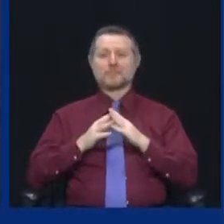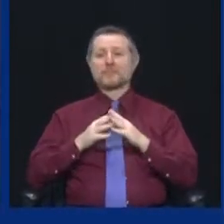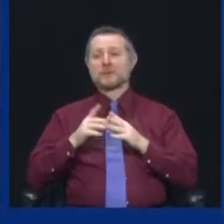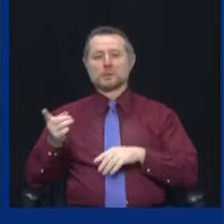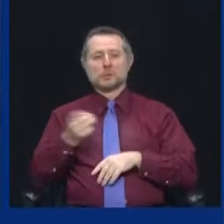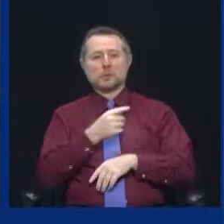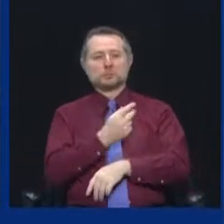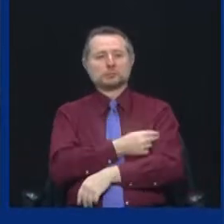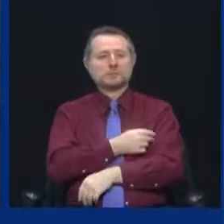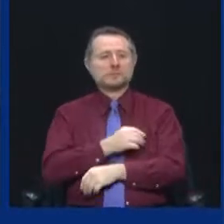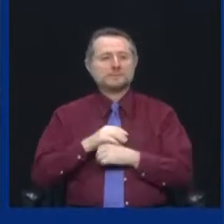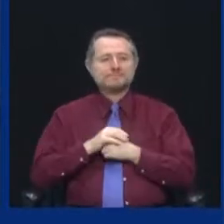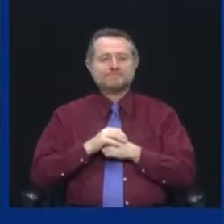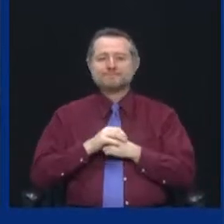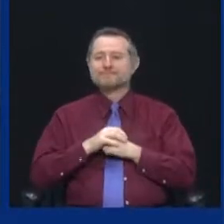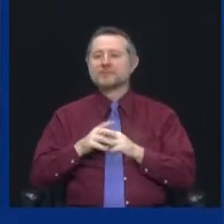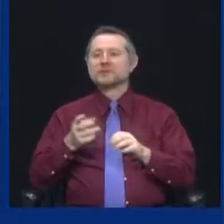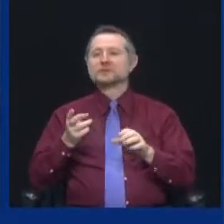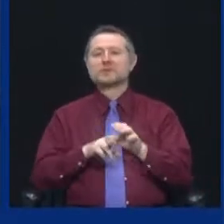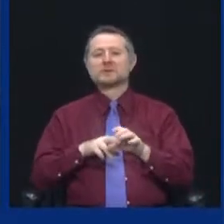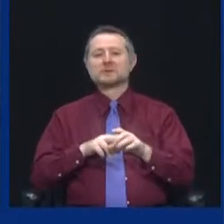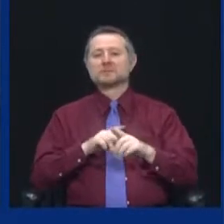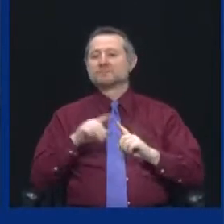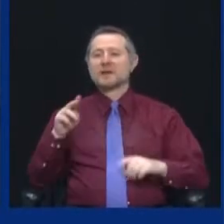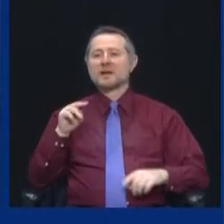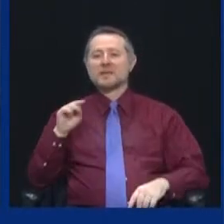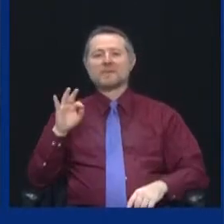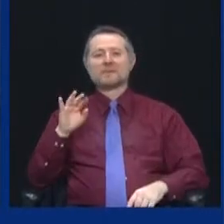shot, take a ride on the NFTA.